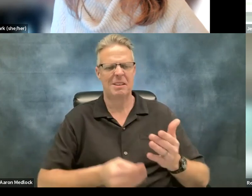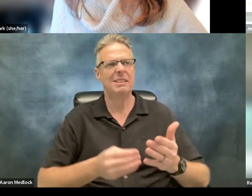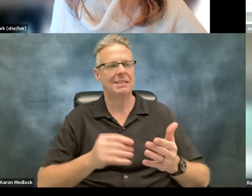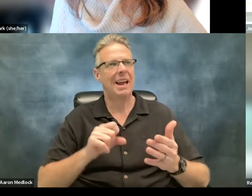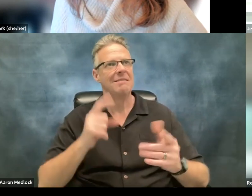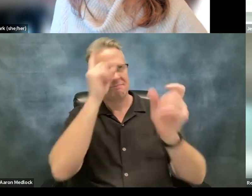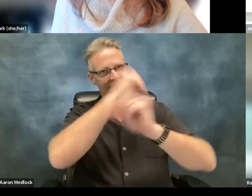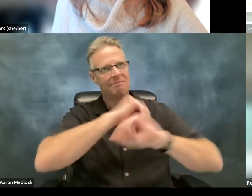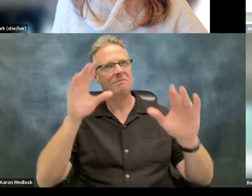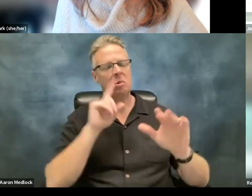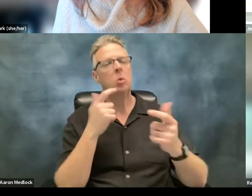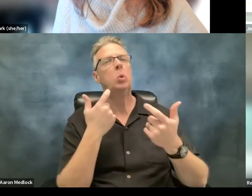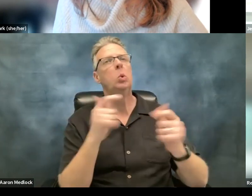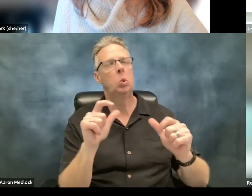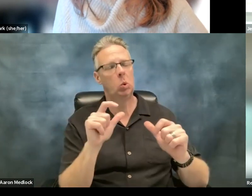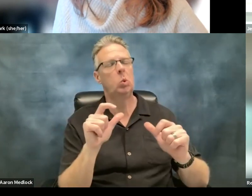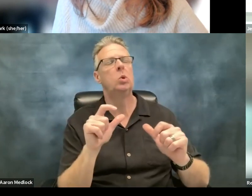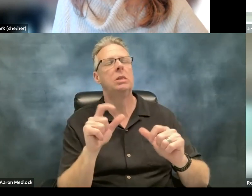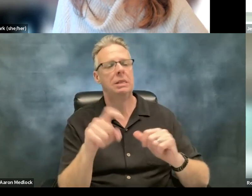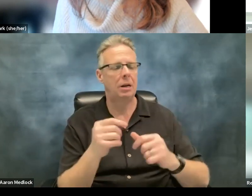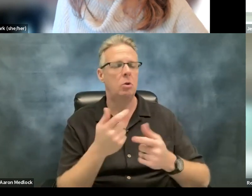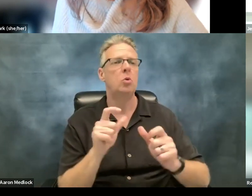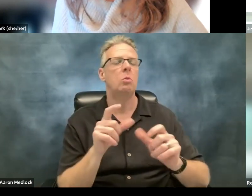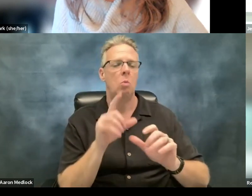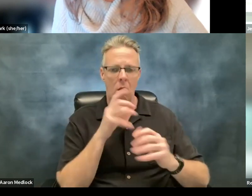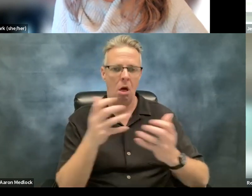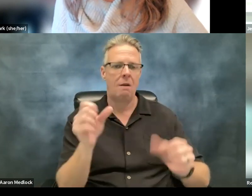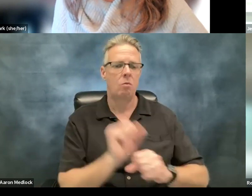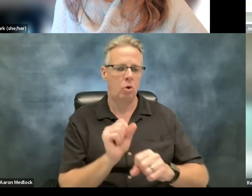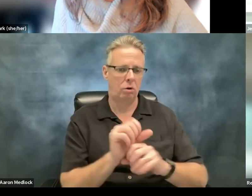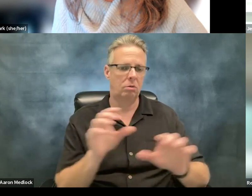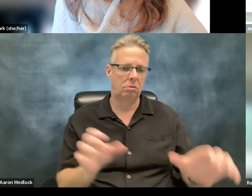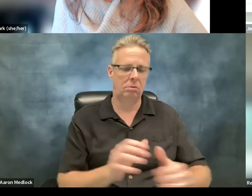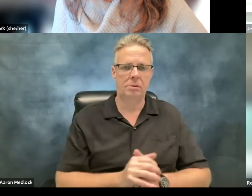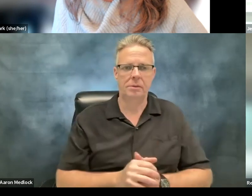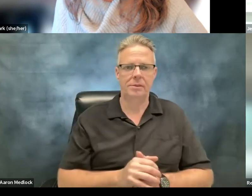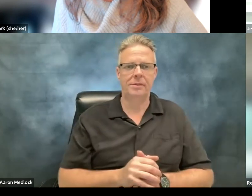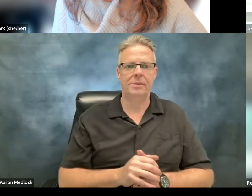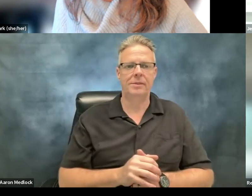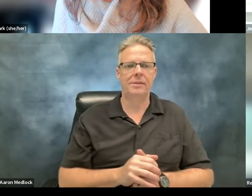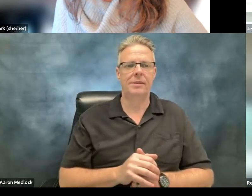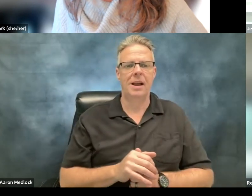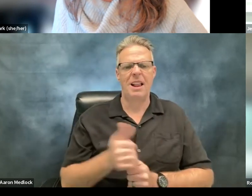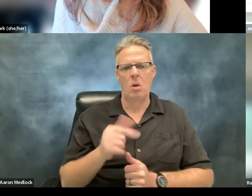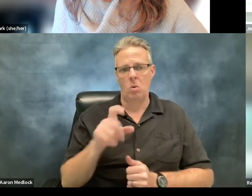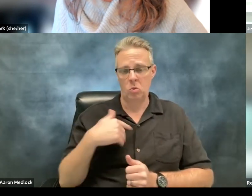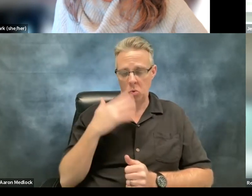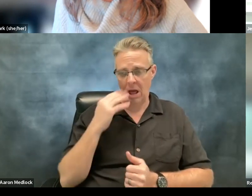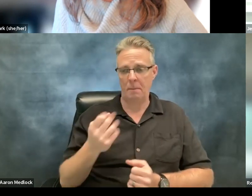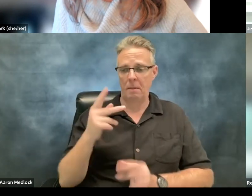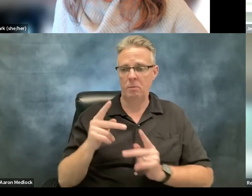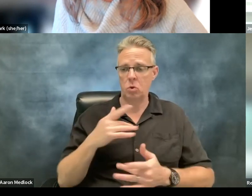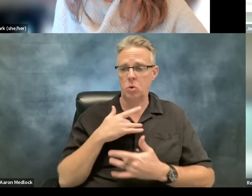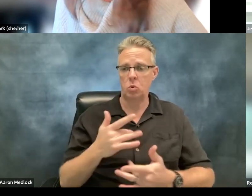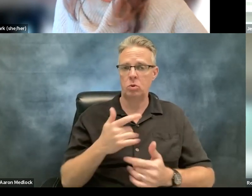that's out there and the need. And I think next question might have come in before the slide came up. The question was, do we know how many people usually